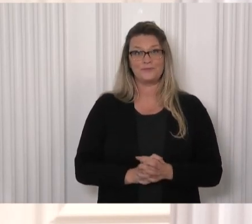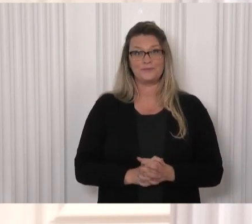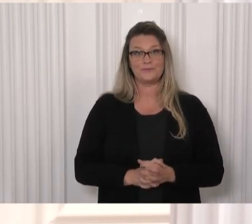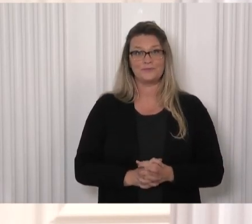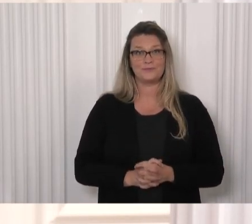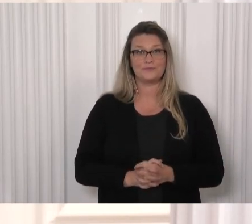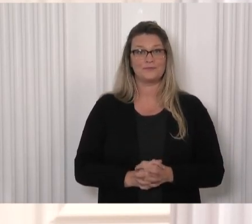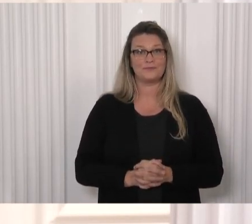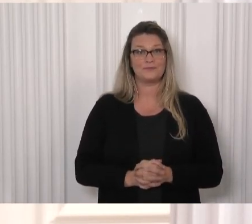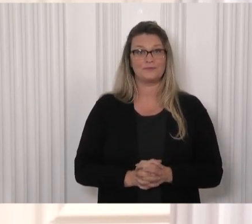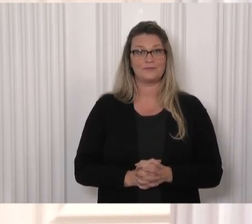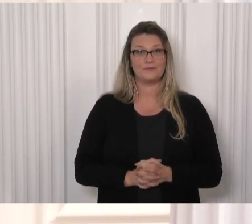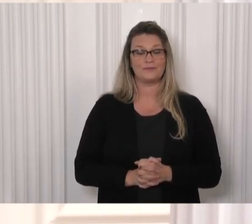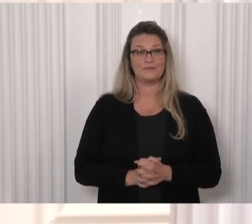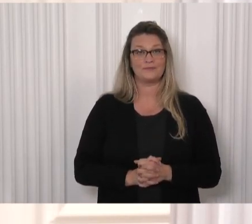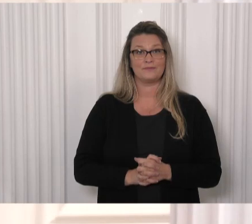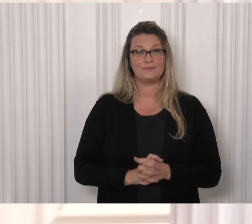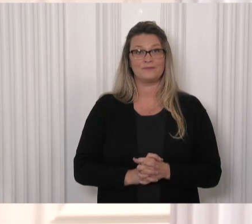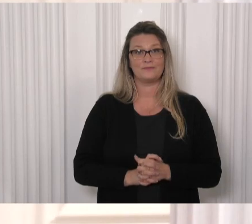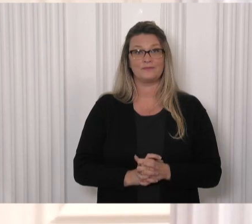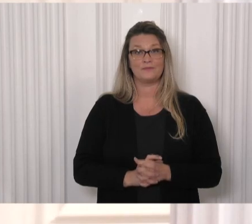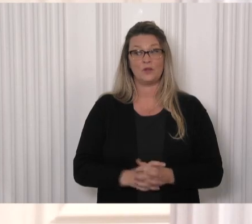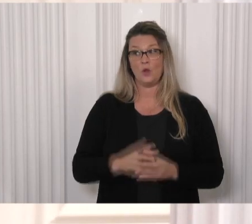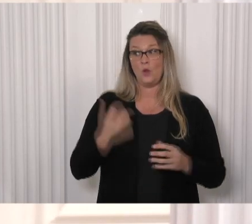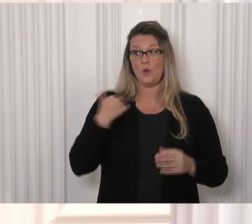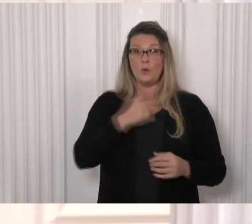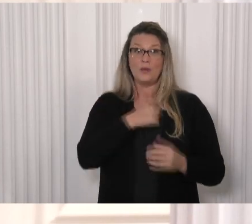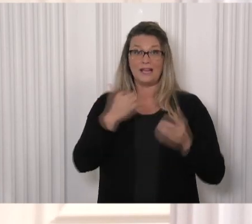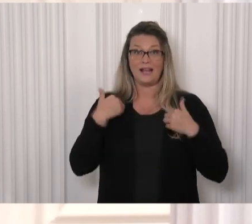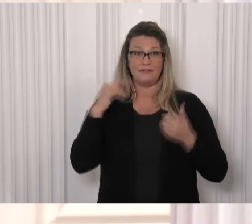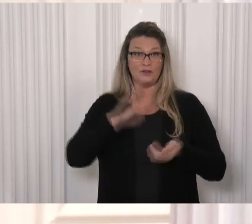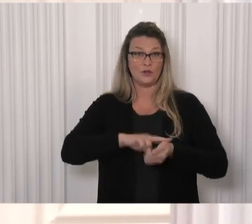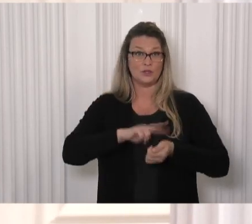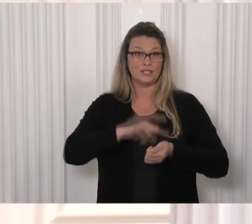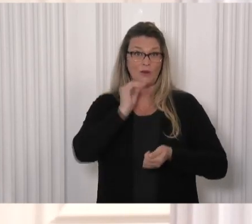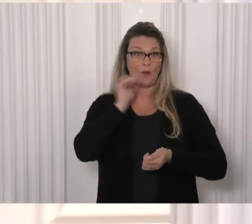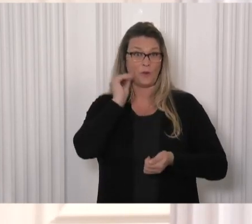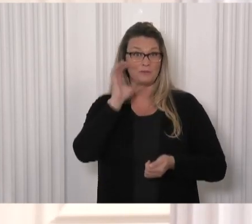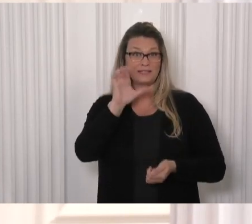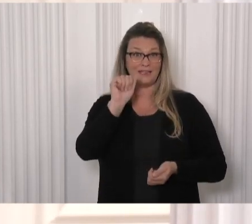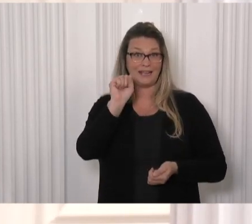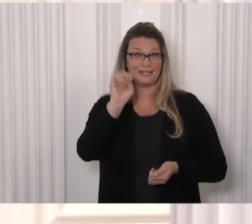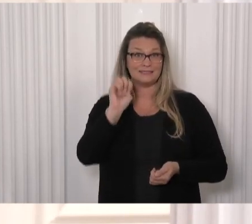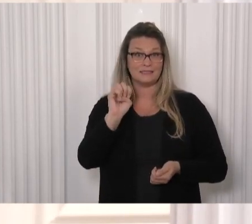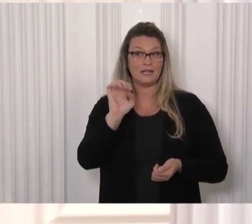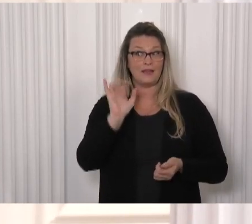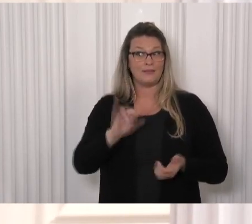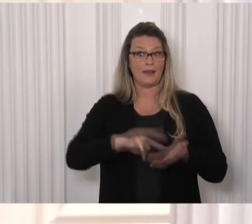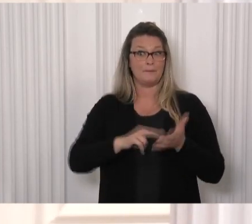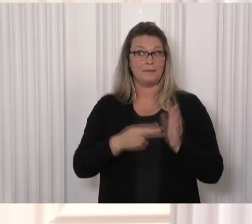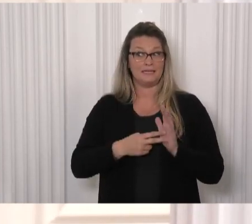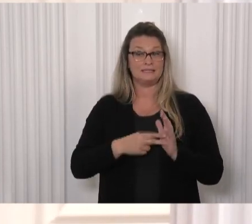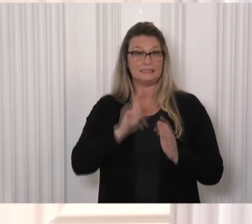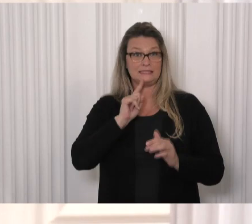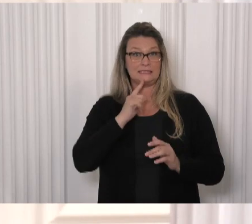a case that we've referred to in our nursing homes, then it is really something that we need to act on. And we have